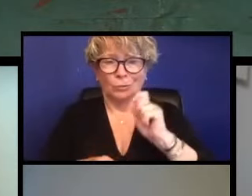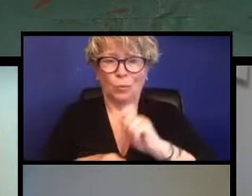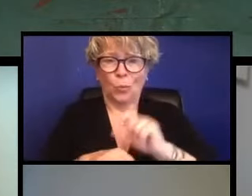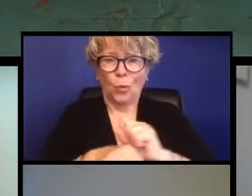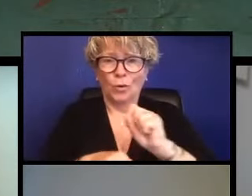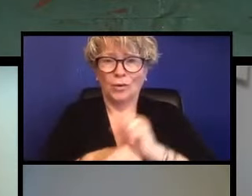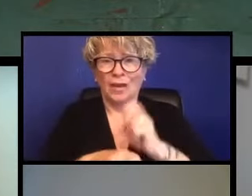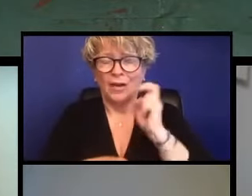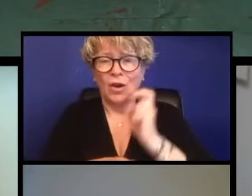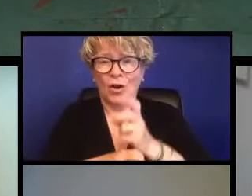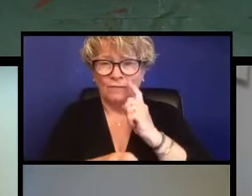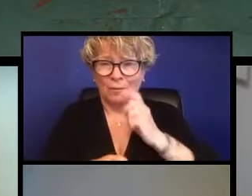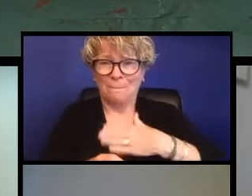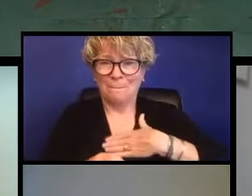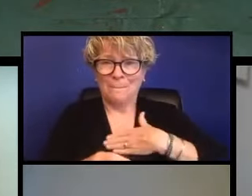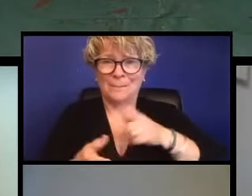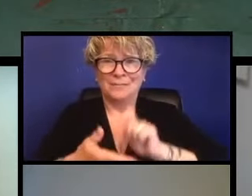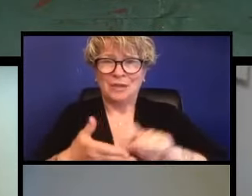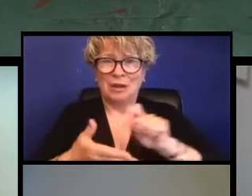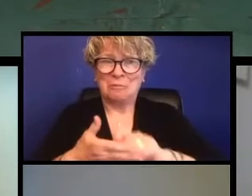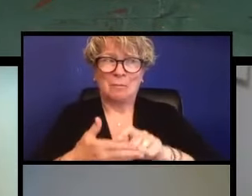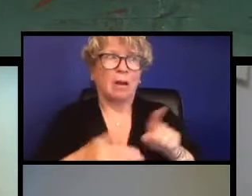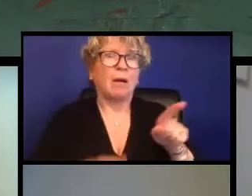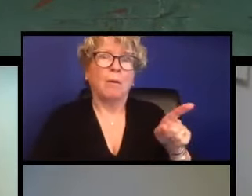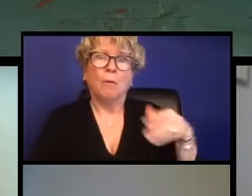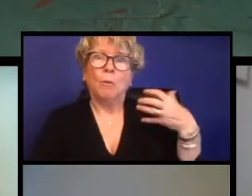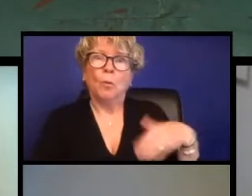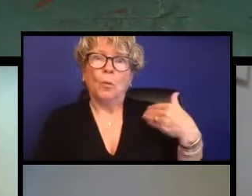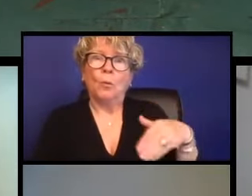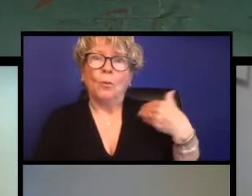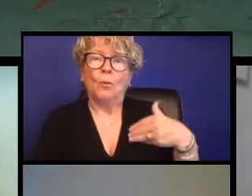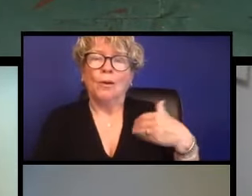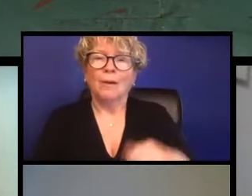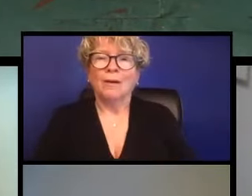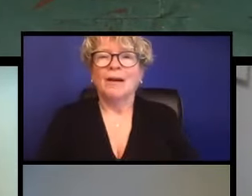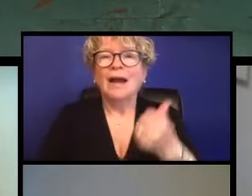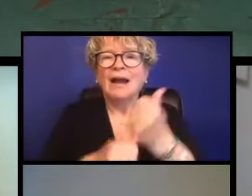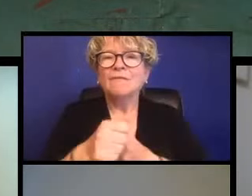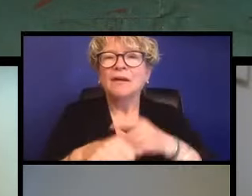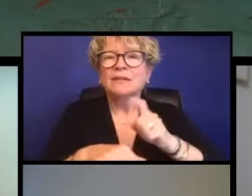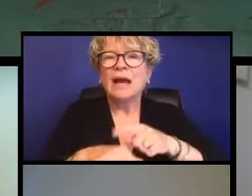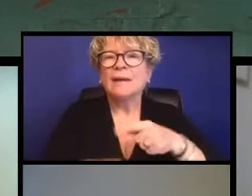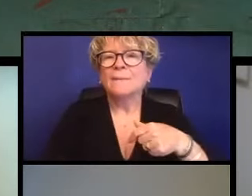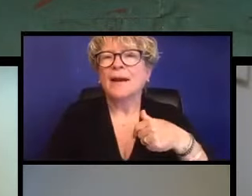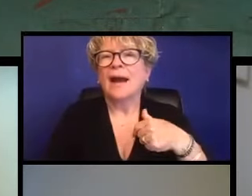I have to say, though, but every time I think...